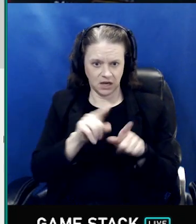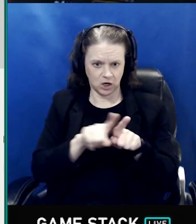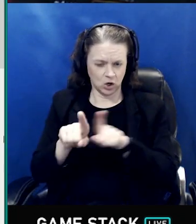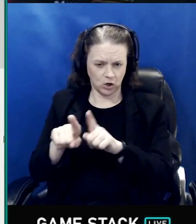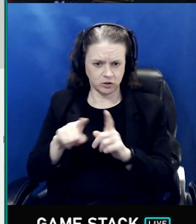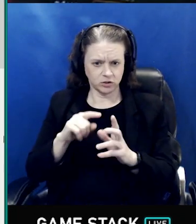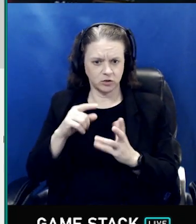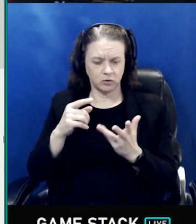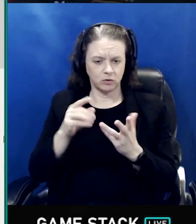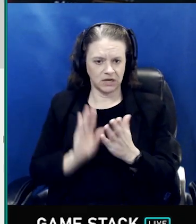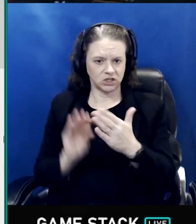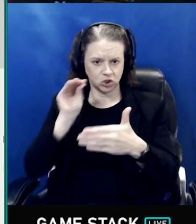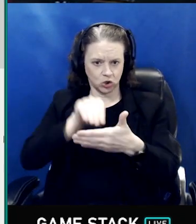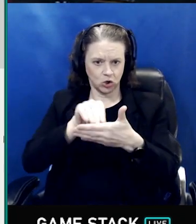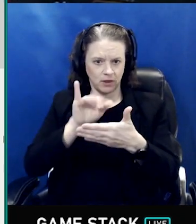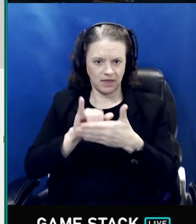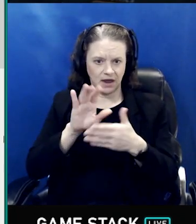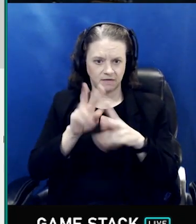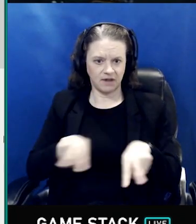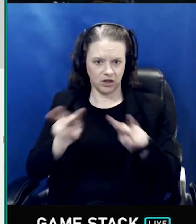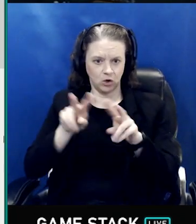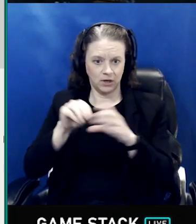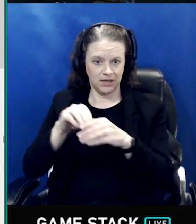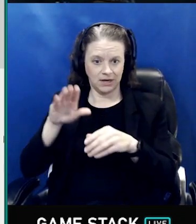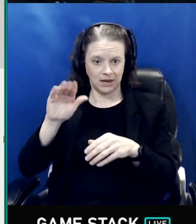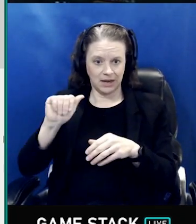value also in ADX during ingestion time.